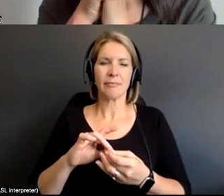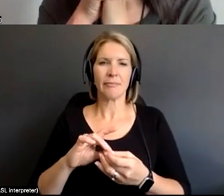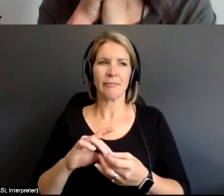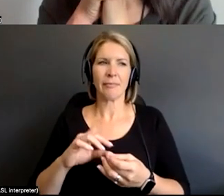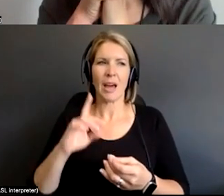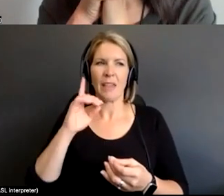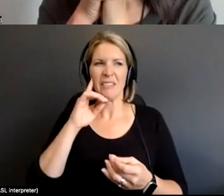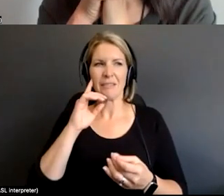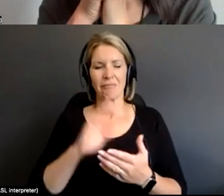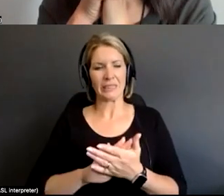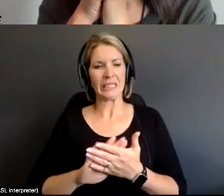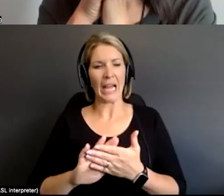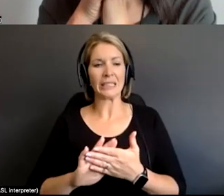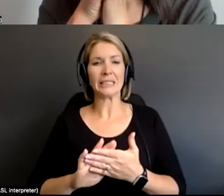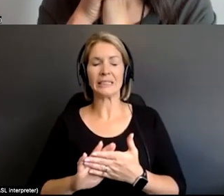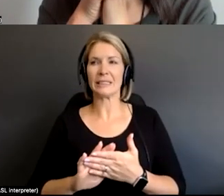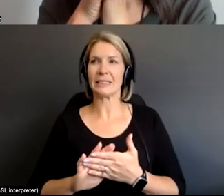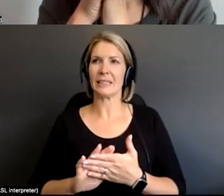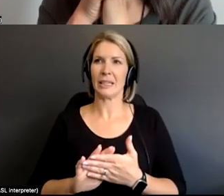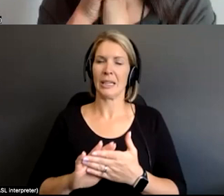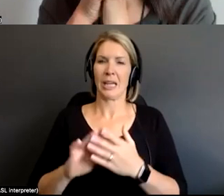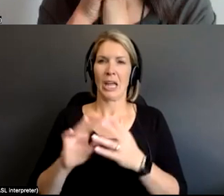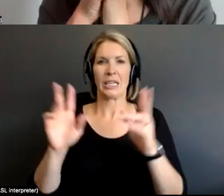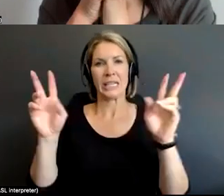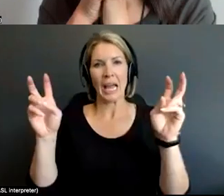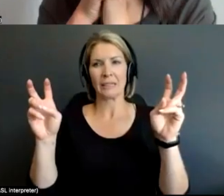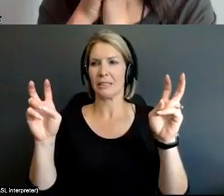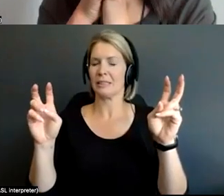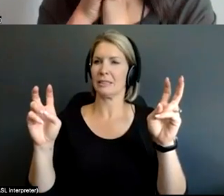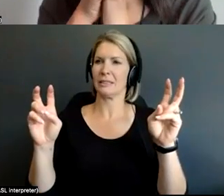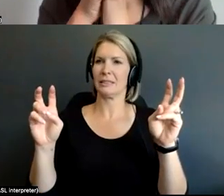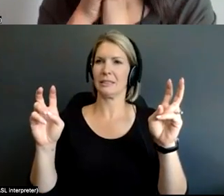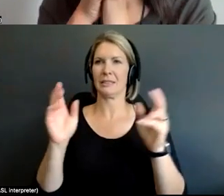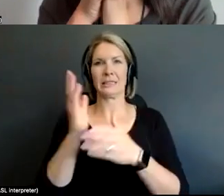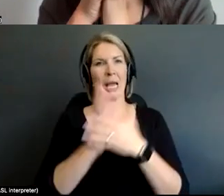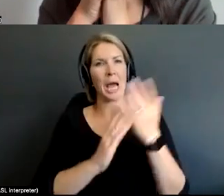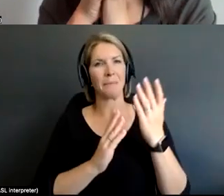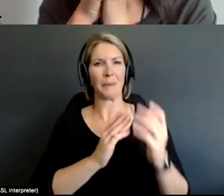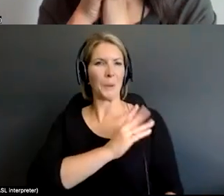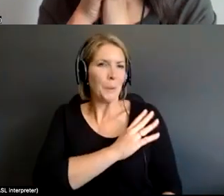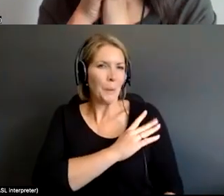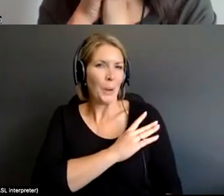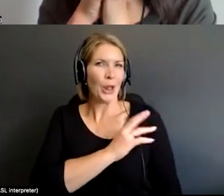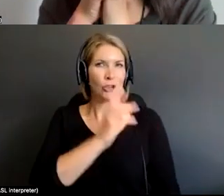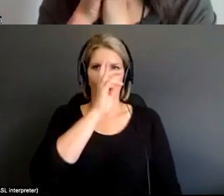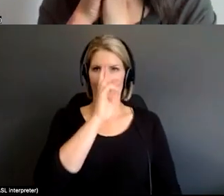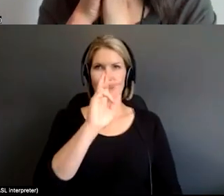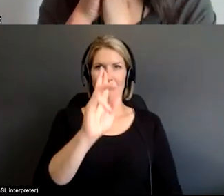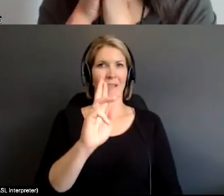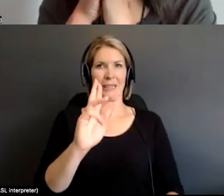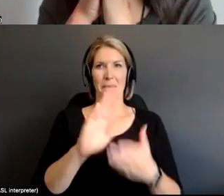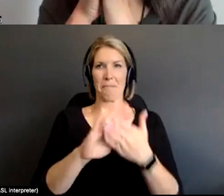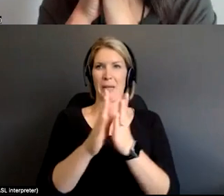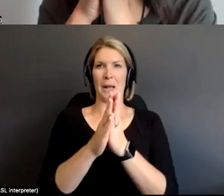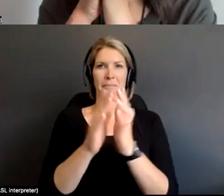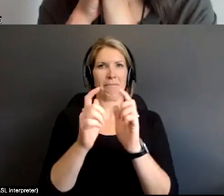together. But yeah, some titles I think are just so fantastic. You have to just respect them and give them the center stage and do